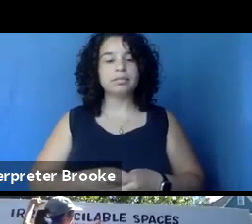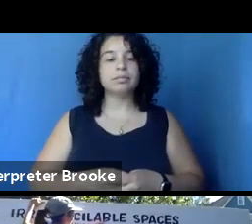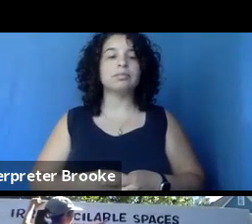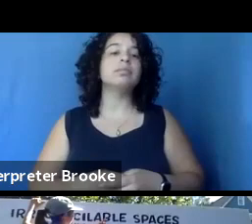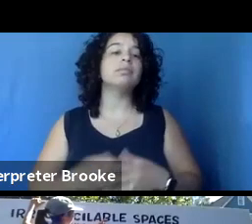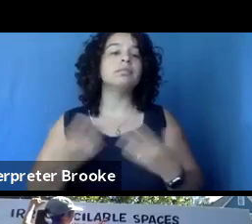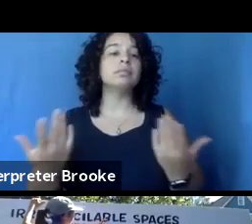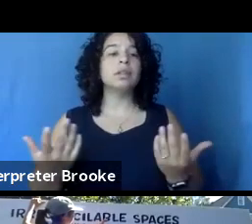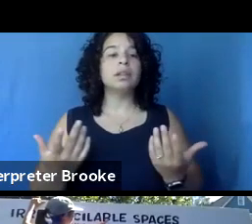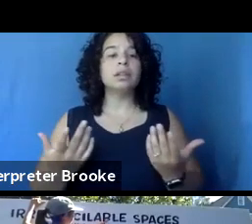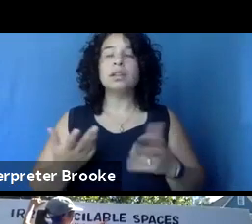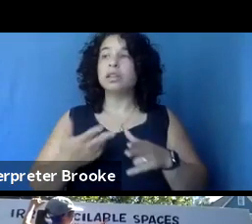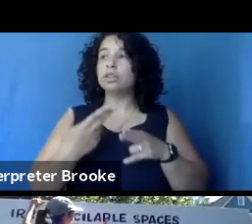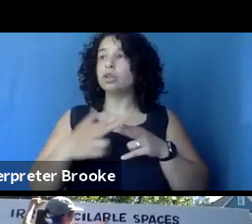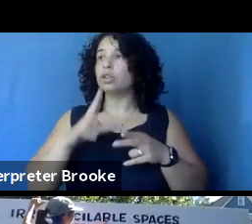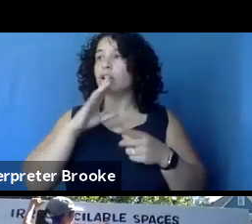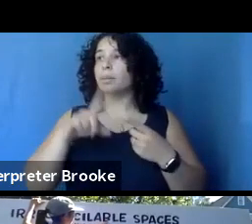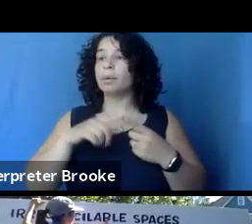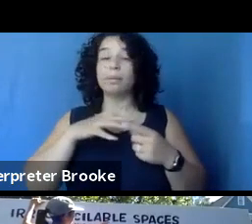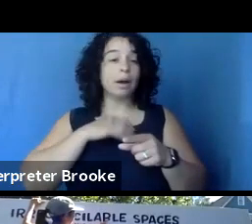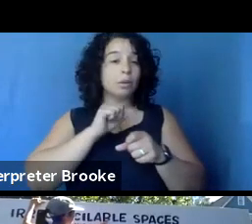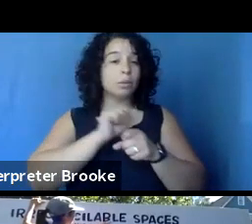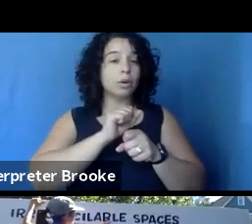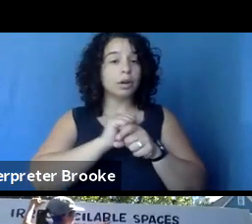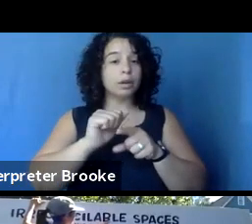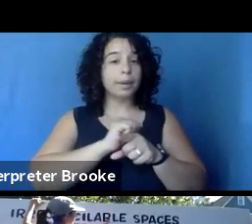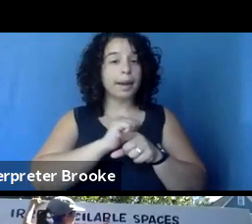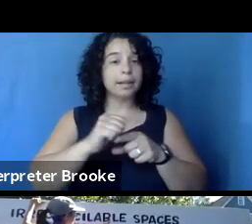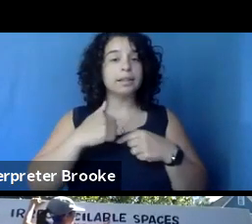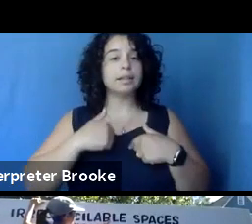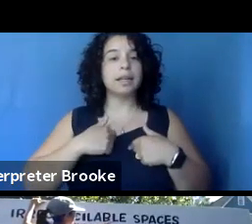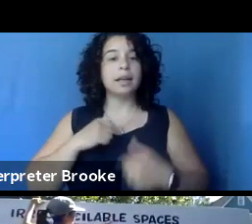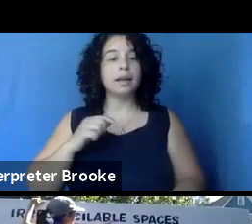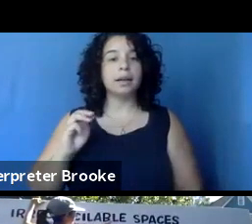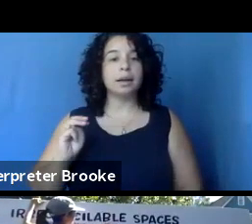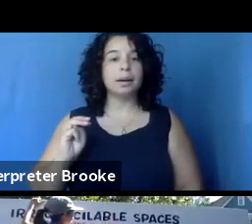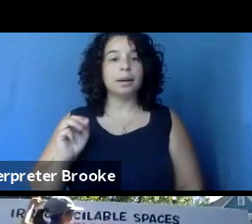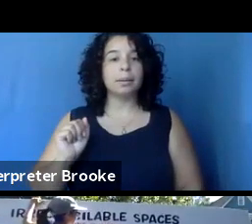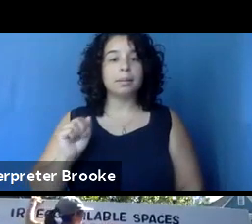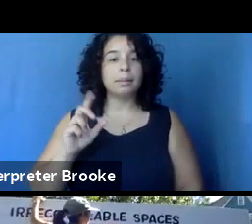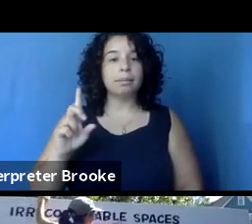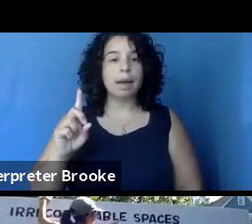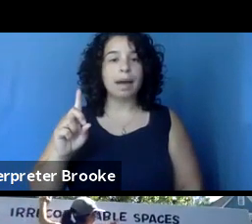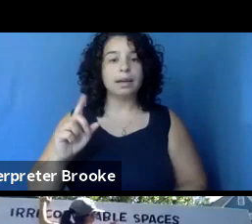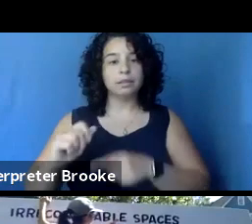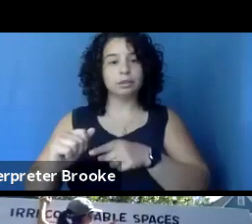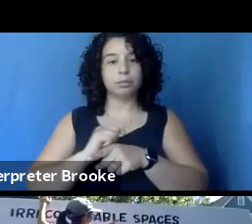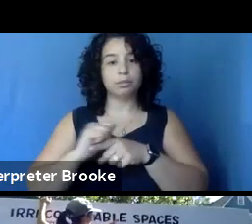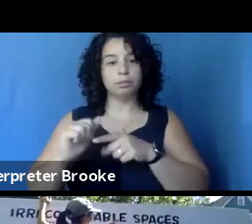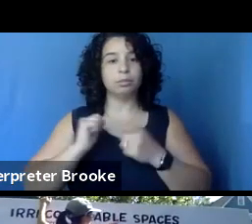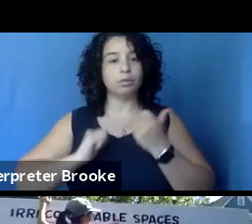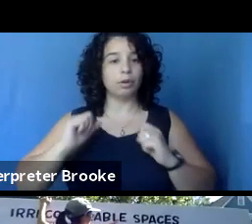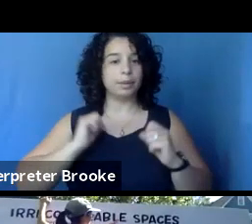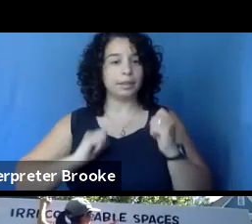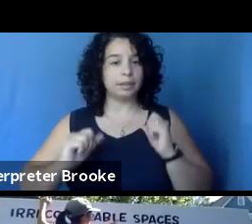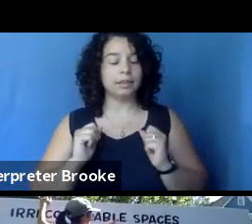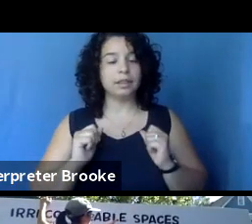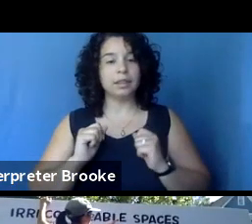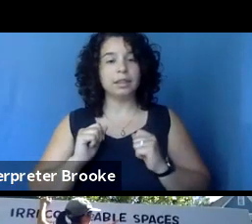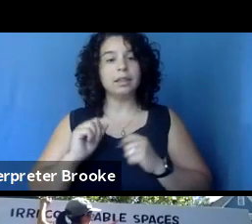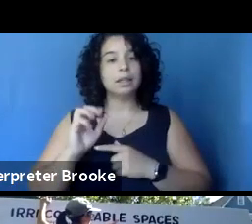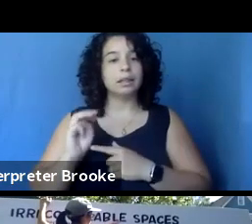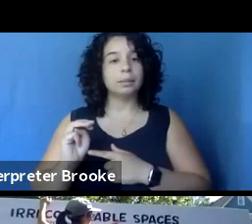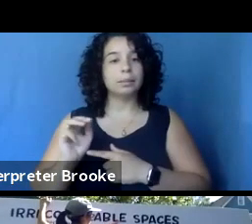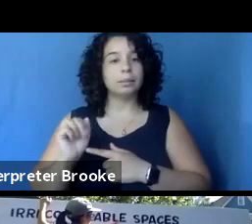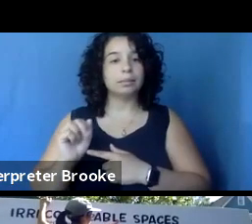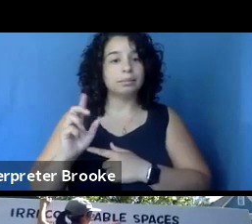and practice is in the area of MAD performance, where MAD is a social and a